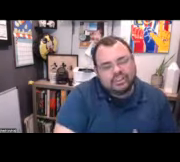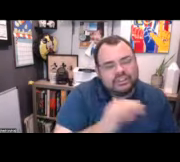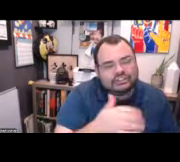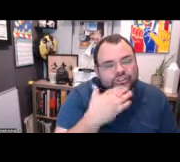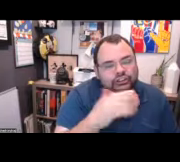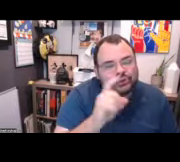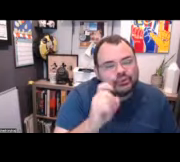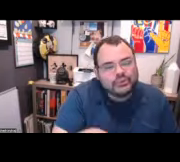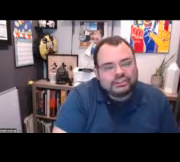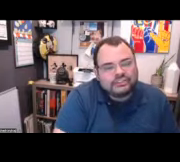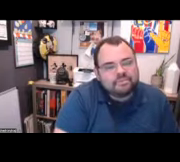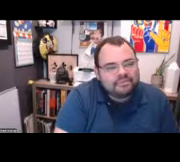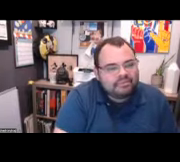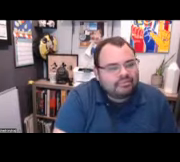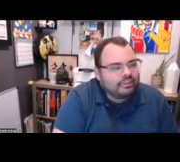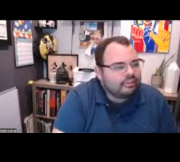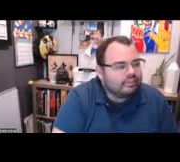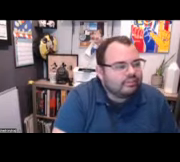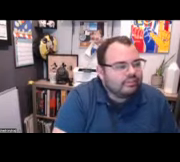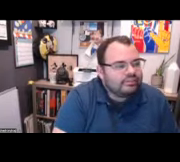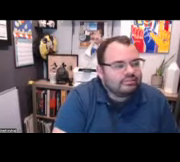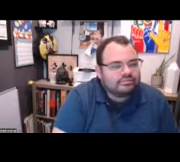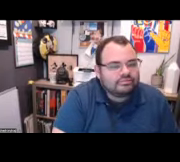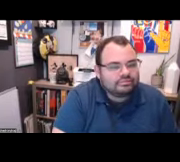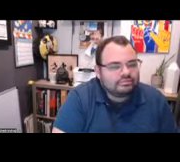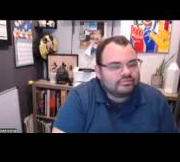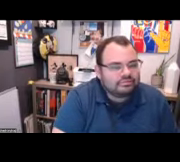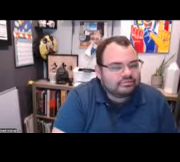So that's when I decided to do more of the avoidance.